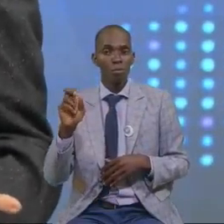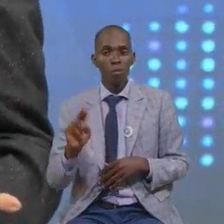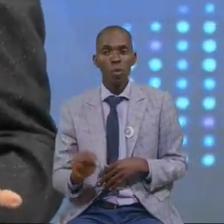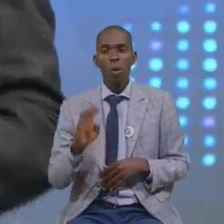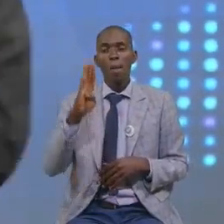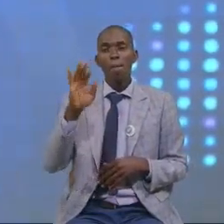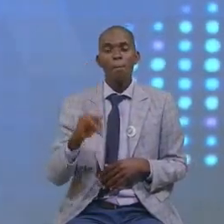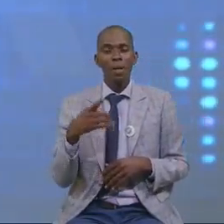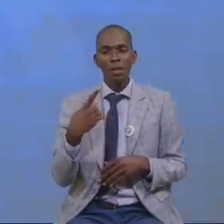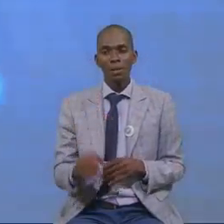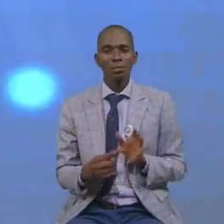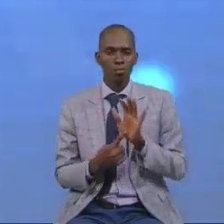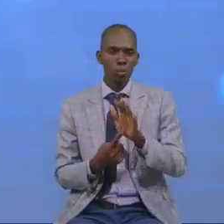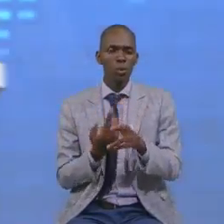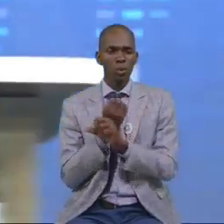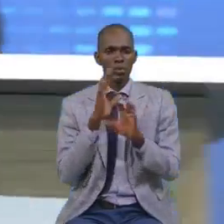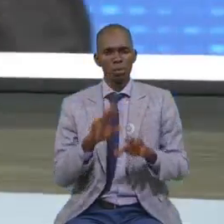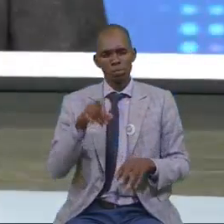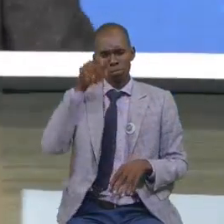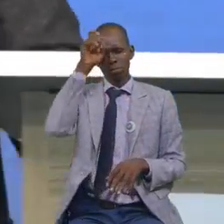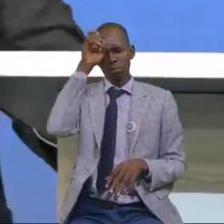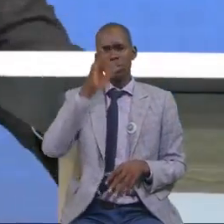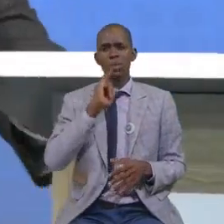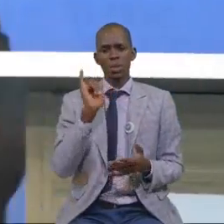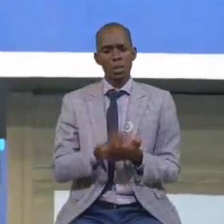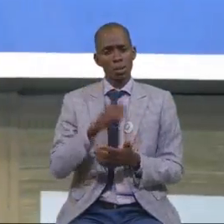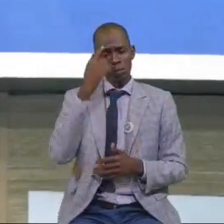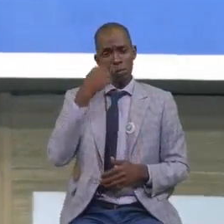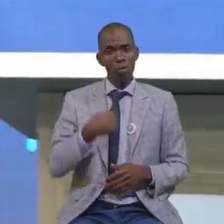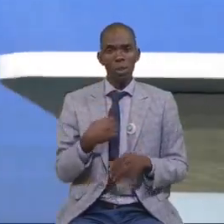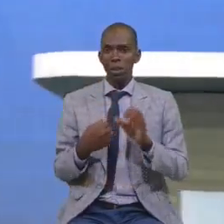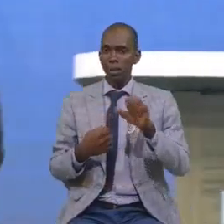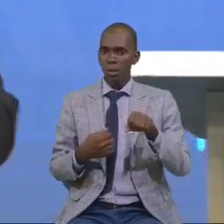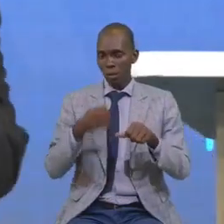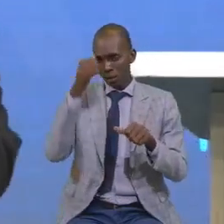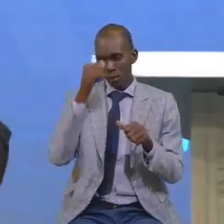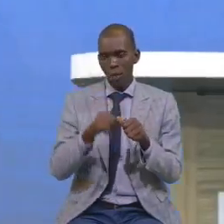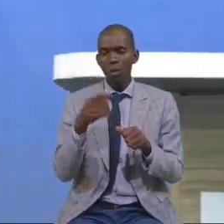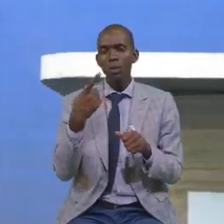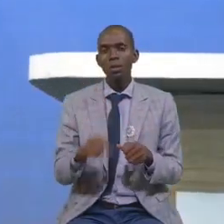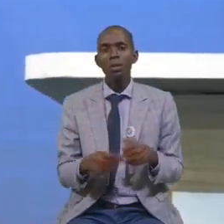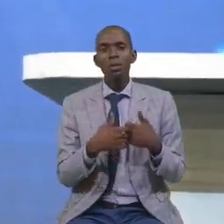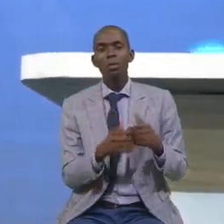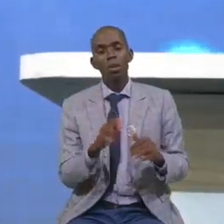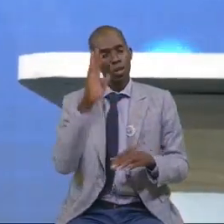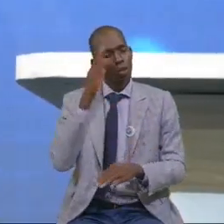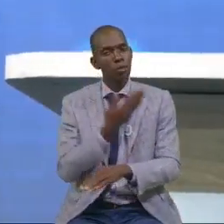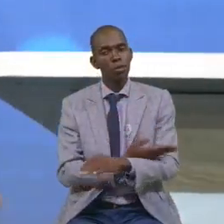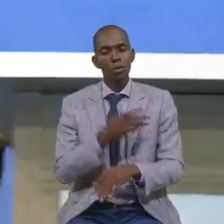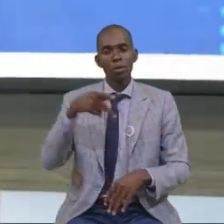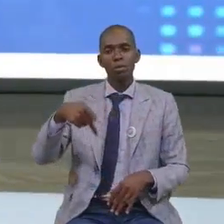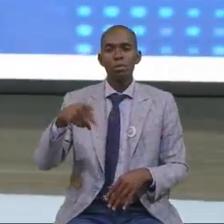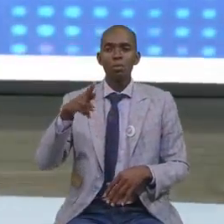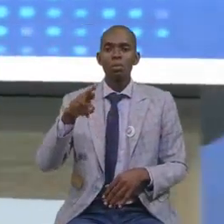me? Yes, he restores the prodigal son, the one who has gone away,